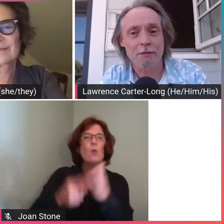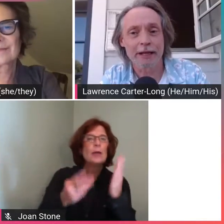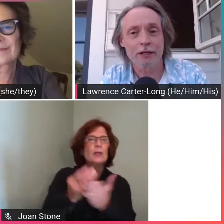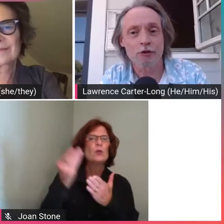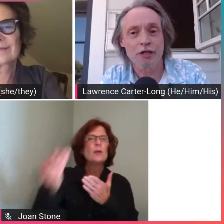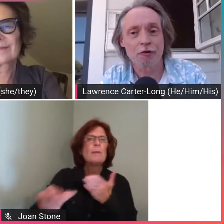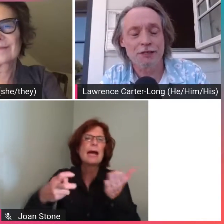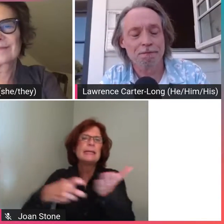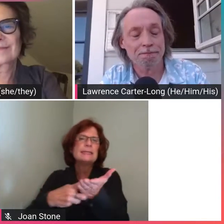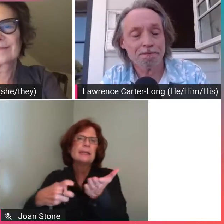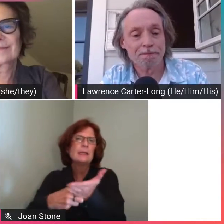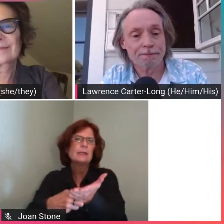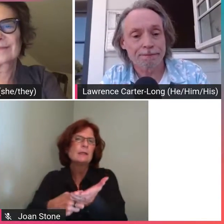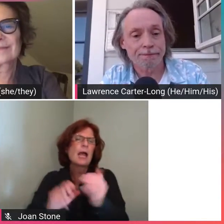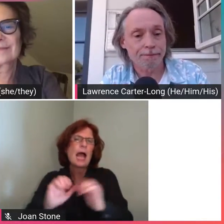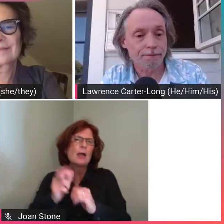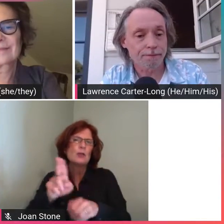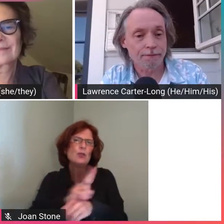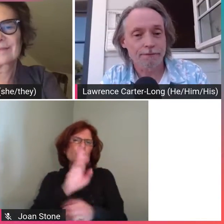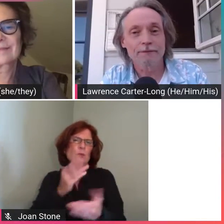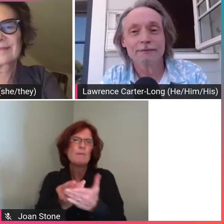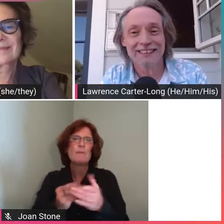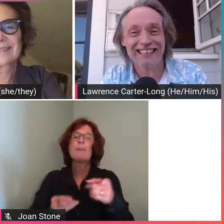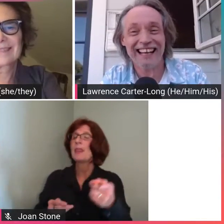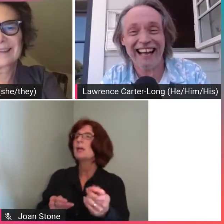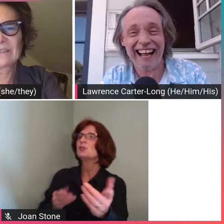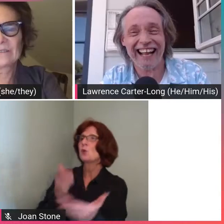That's going to make a huge difference. So prove me wrong. I hope,